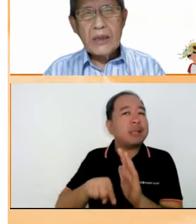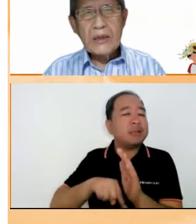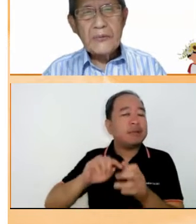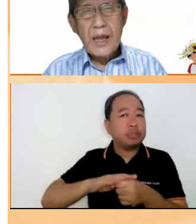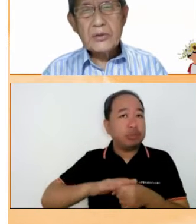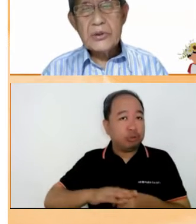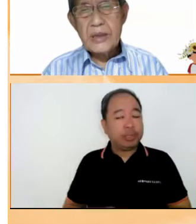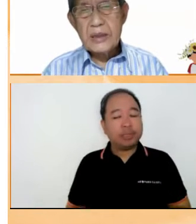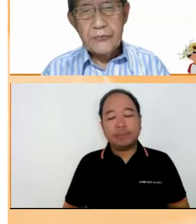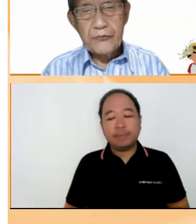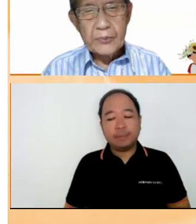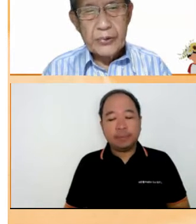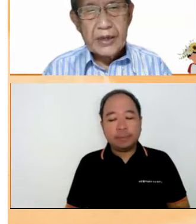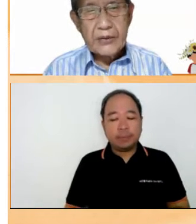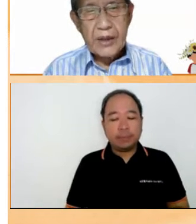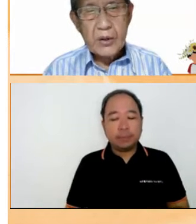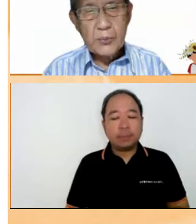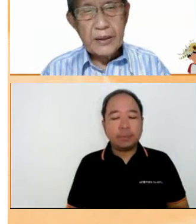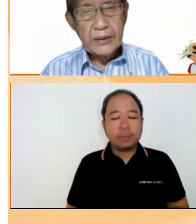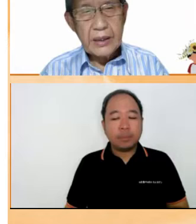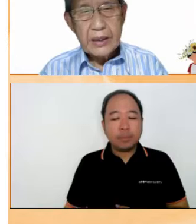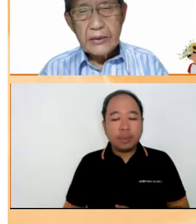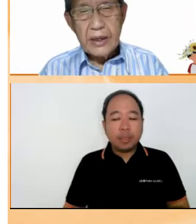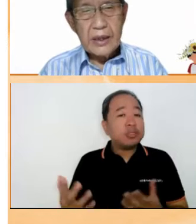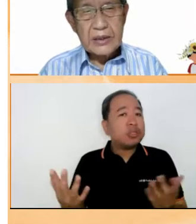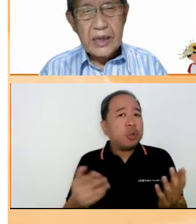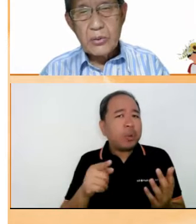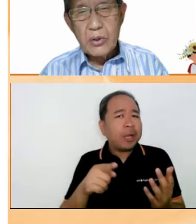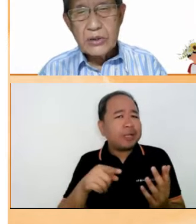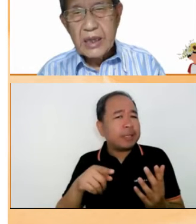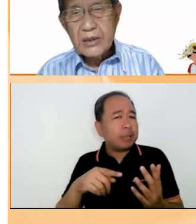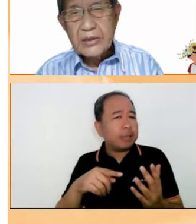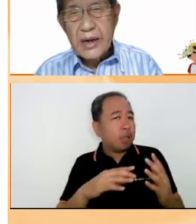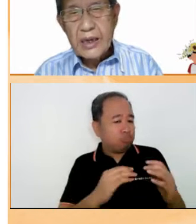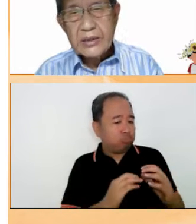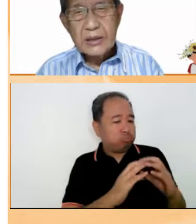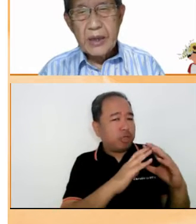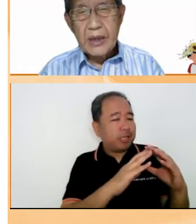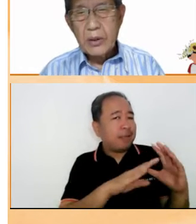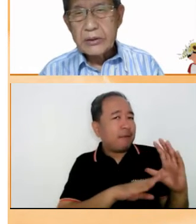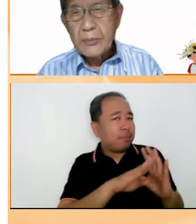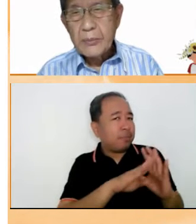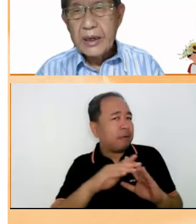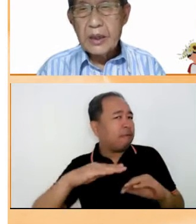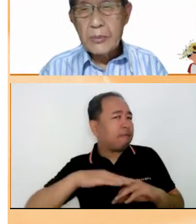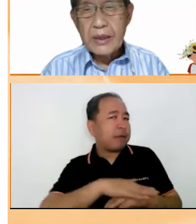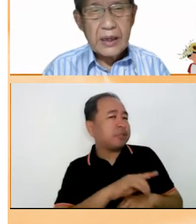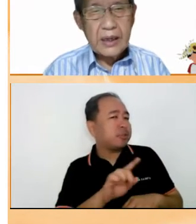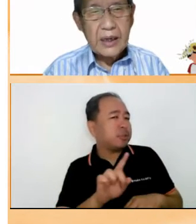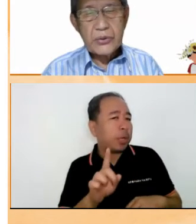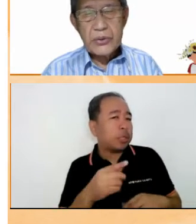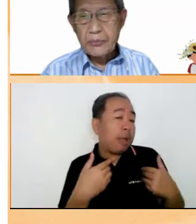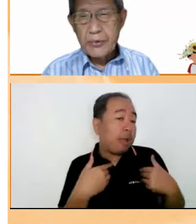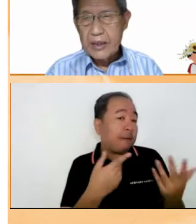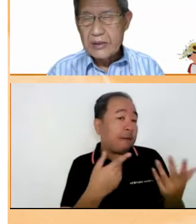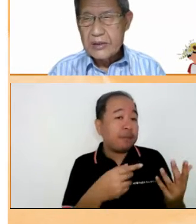Now, what are the factors that affect brain development? There are psychological stress that may alter maternal mental